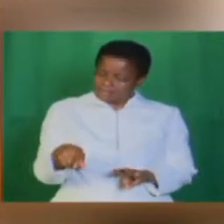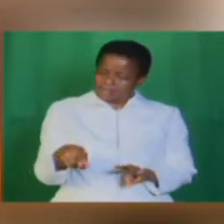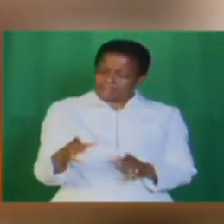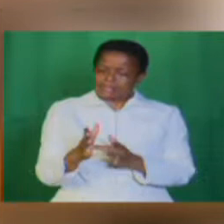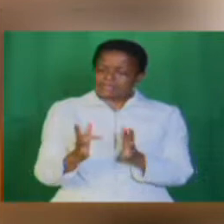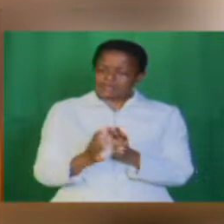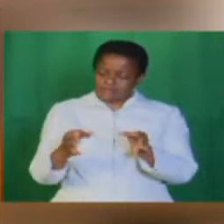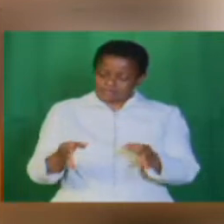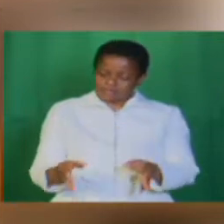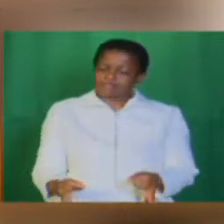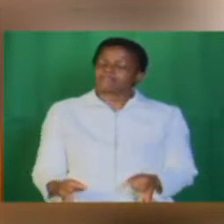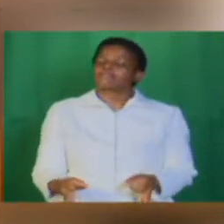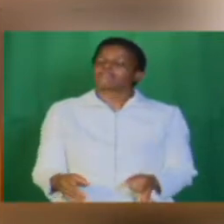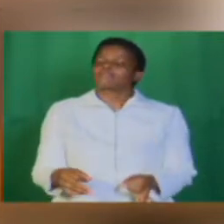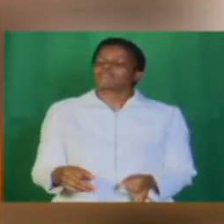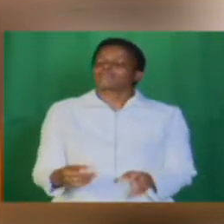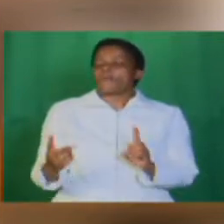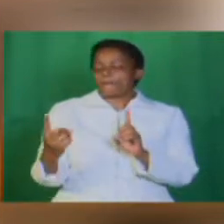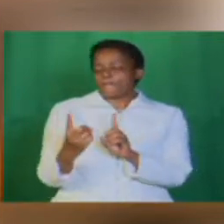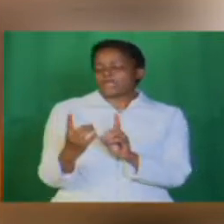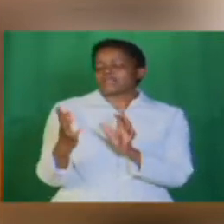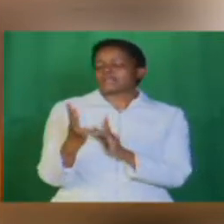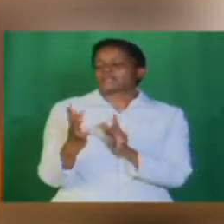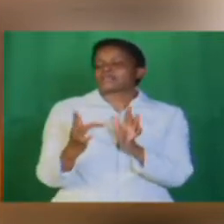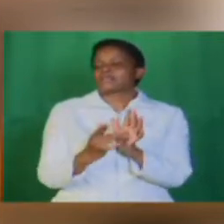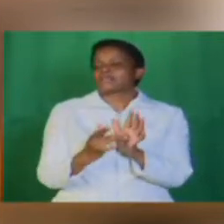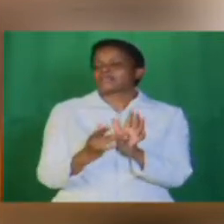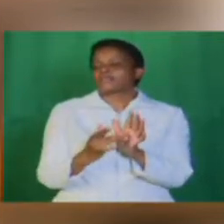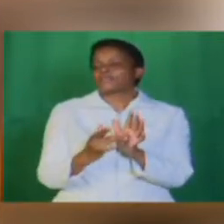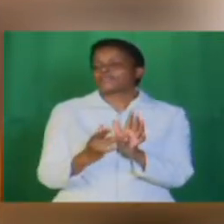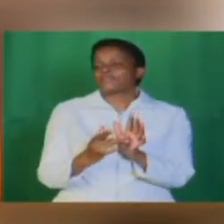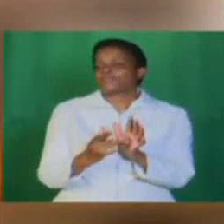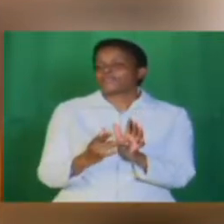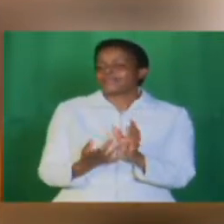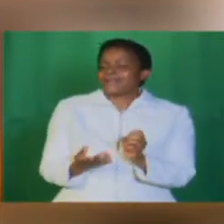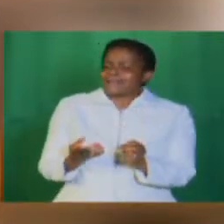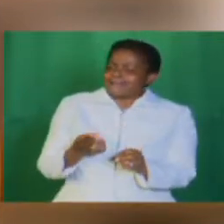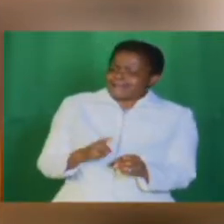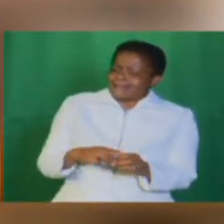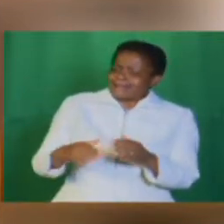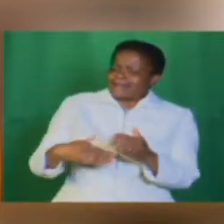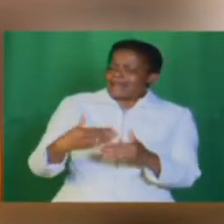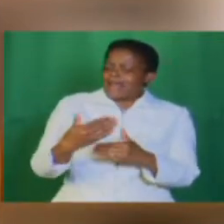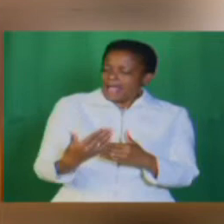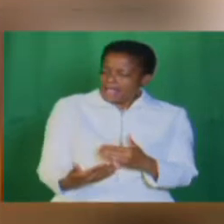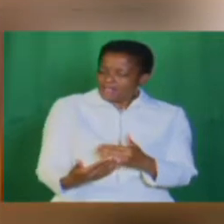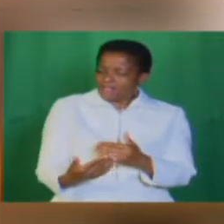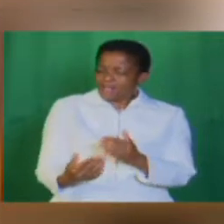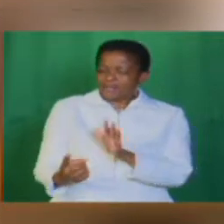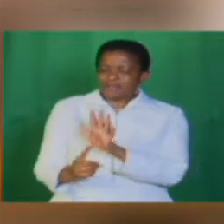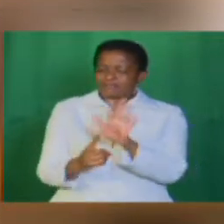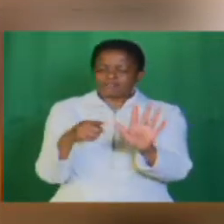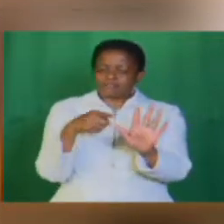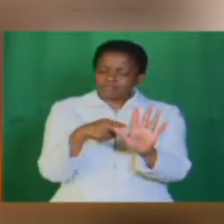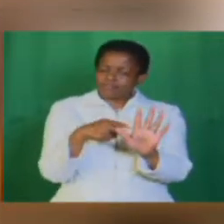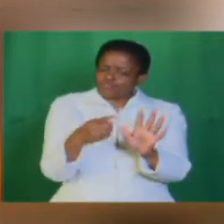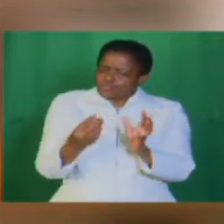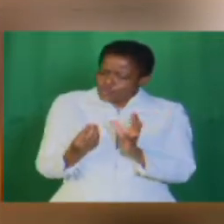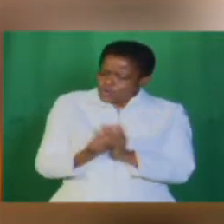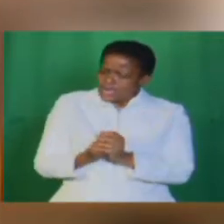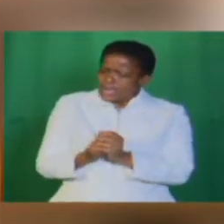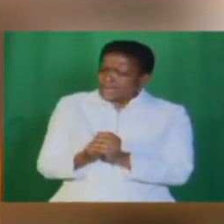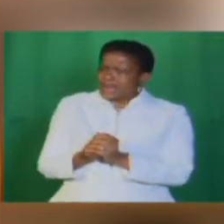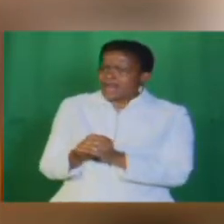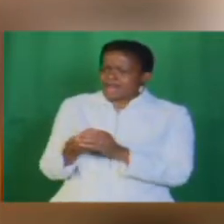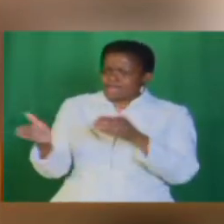his disciples had gathered together in a locked room, Jesus Christ also appeared